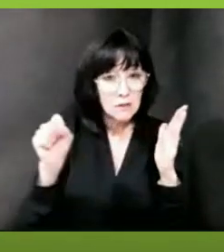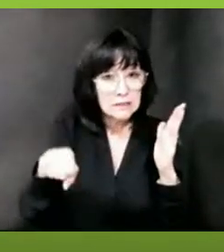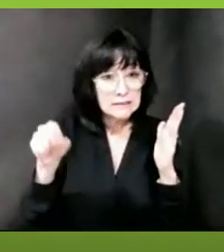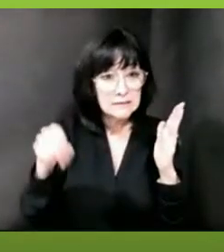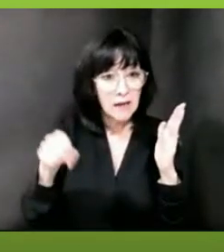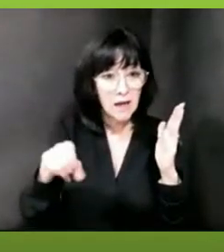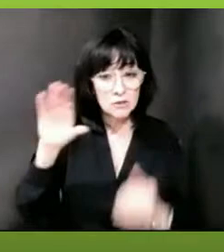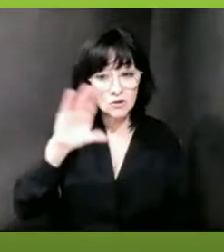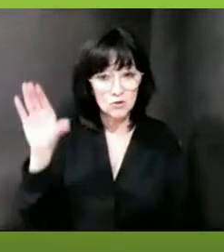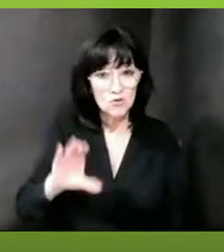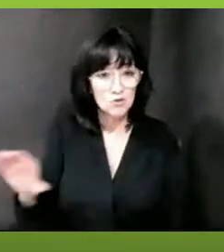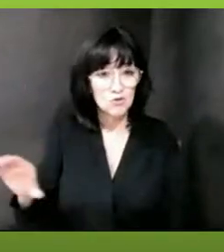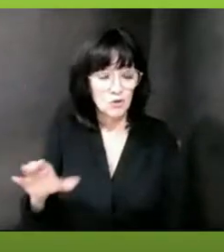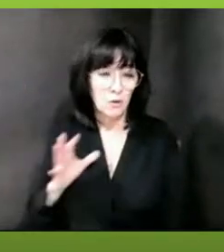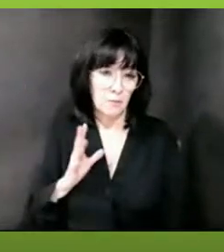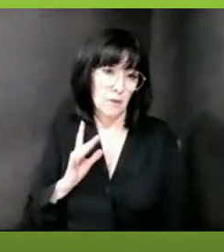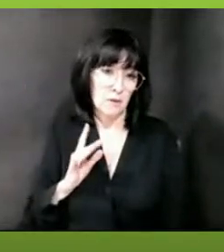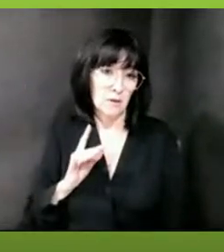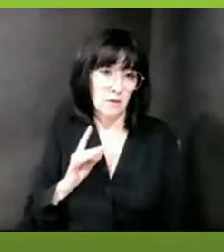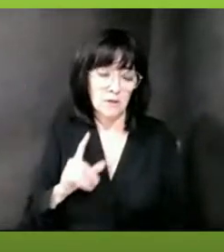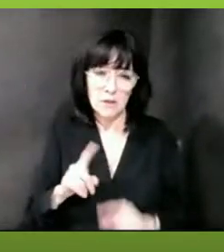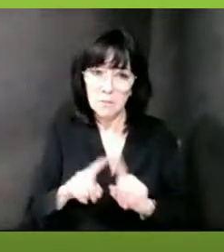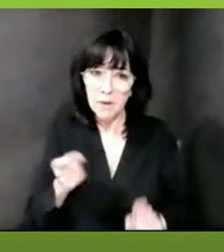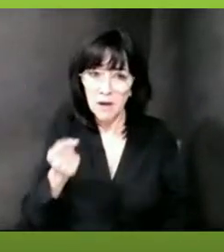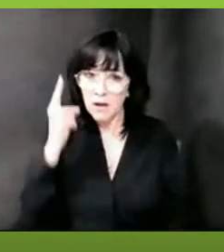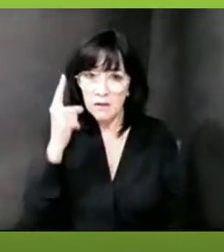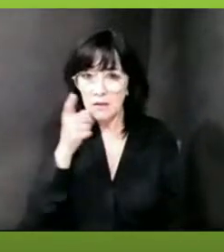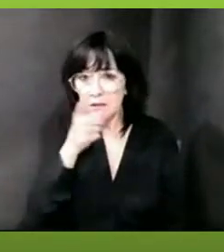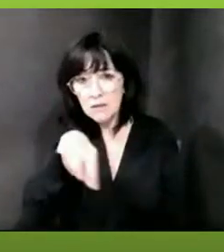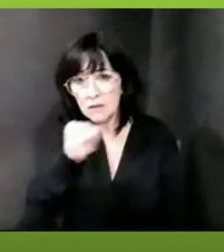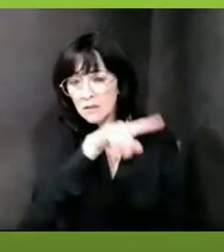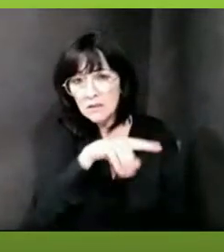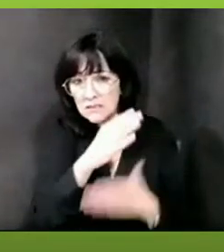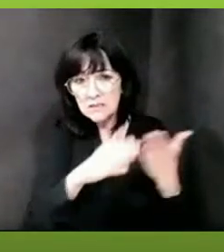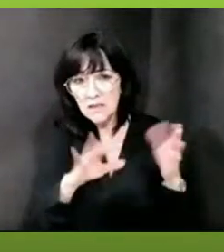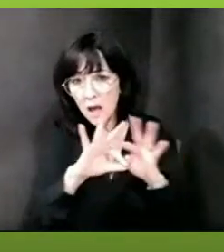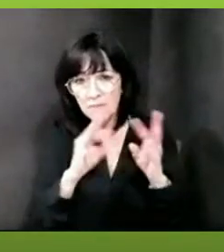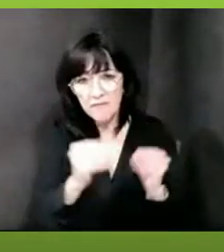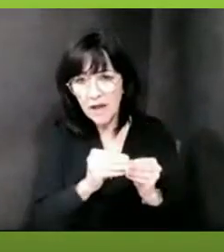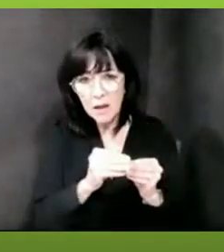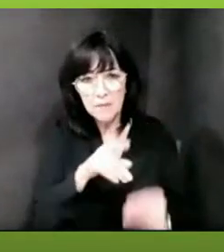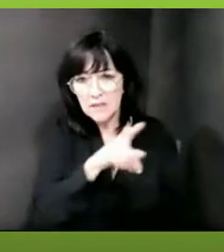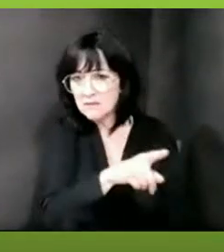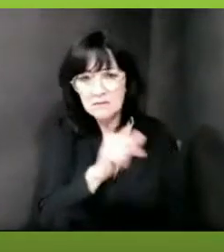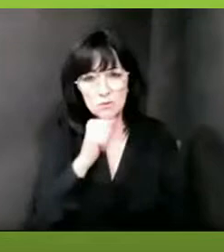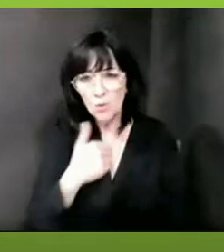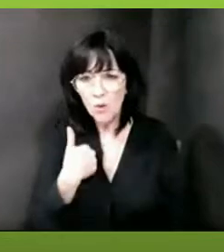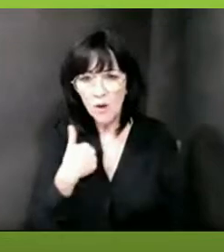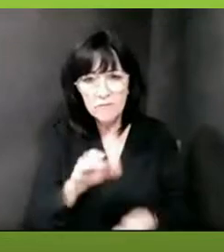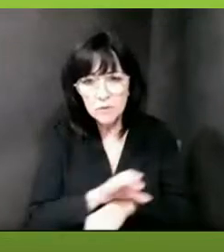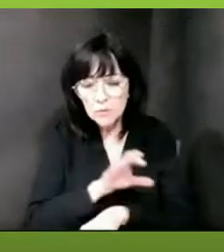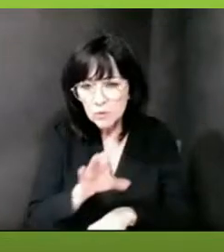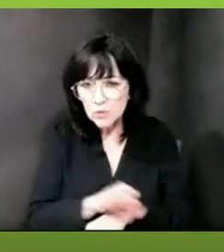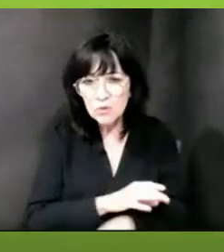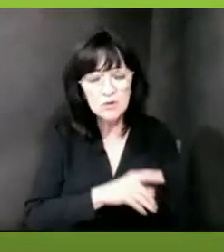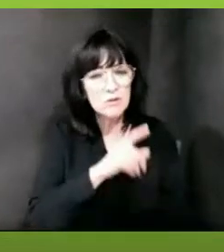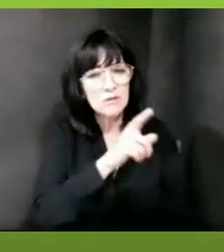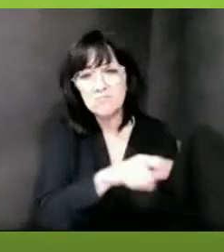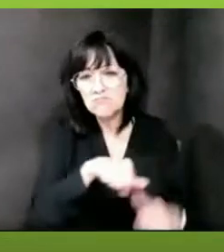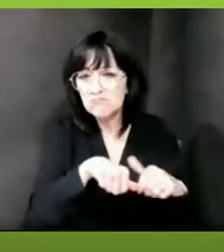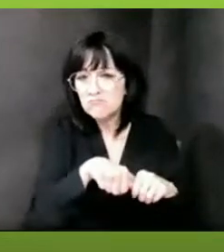there were a lot of families who had no clue how to even turn the computer on. We support a lot